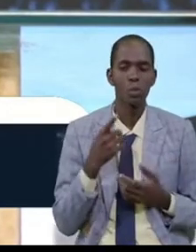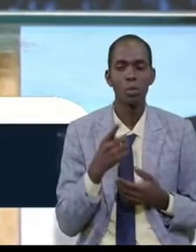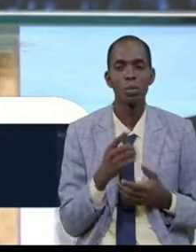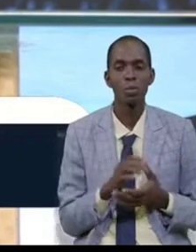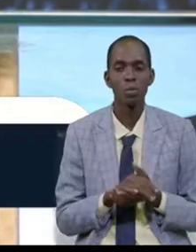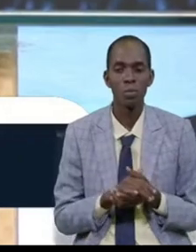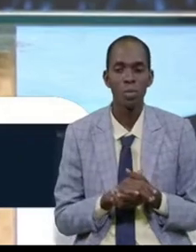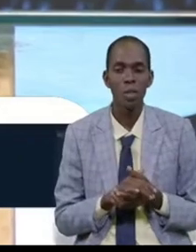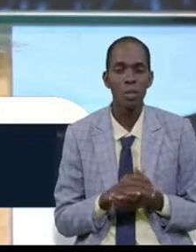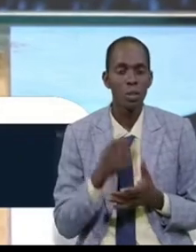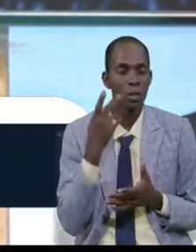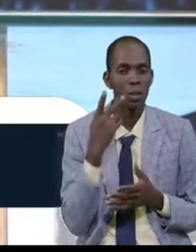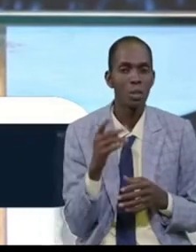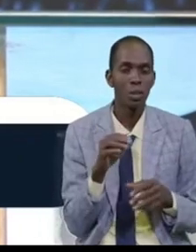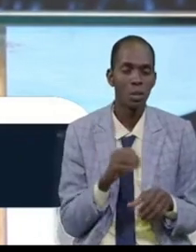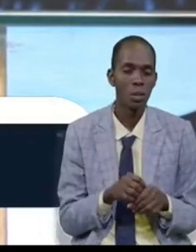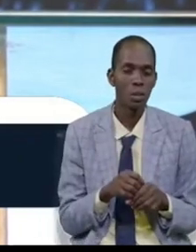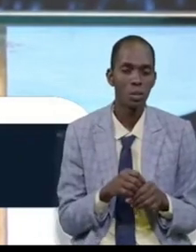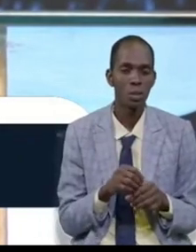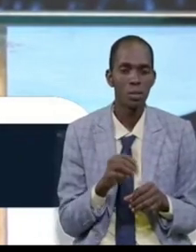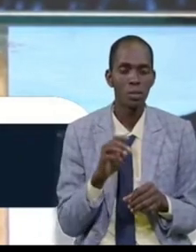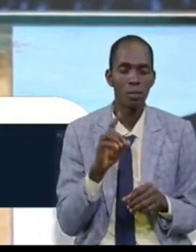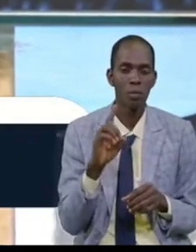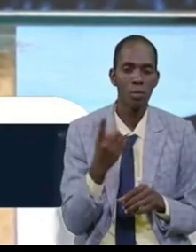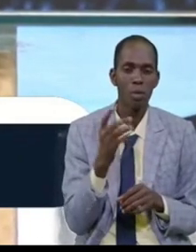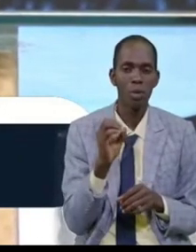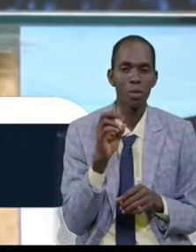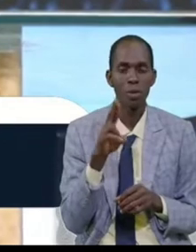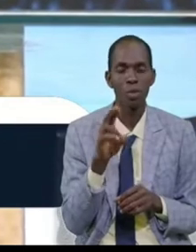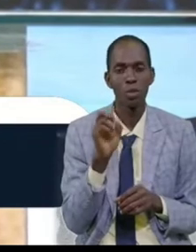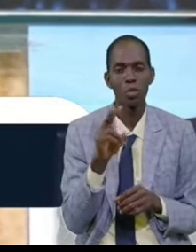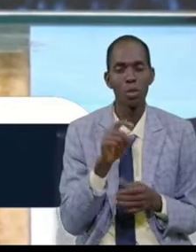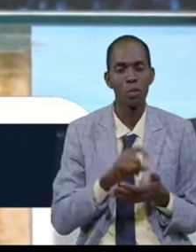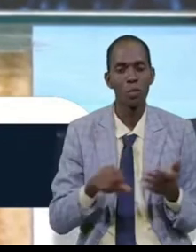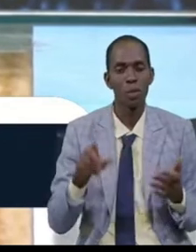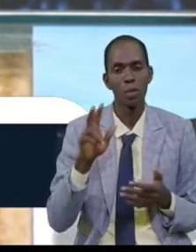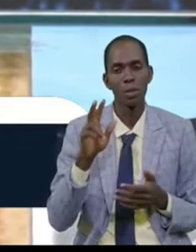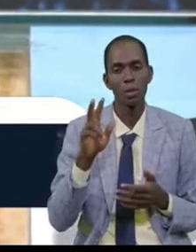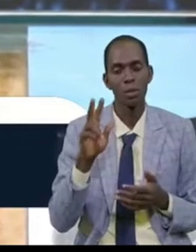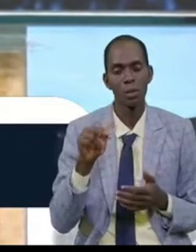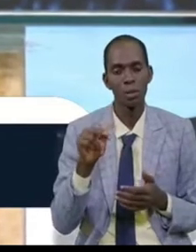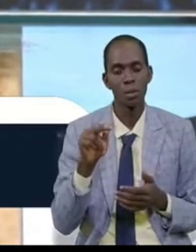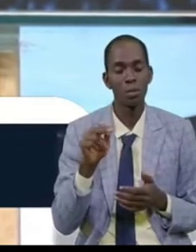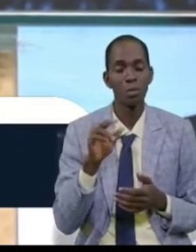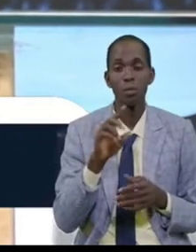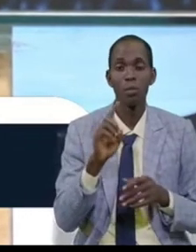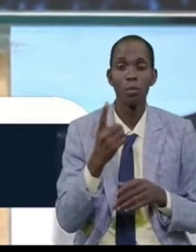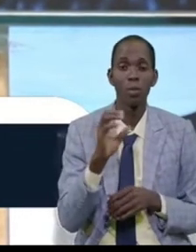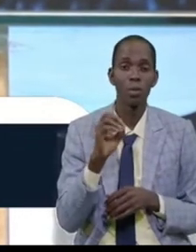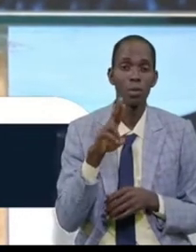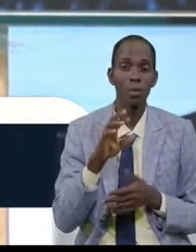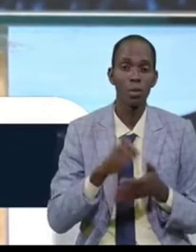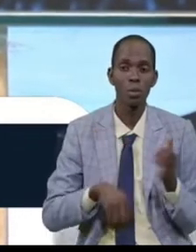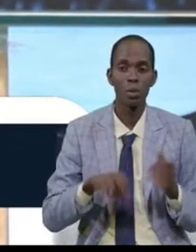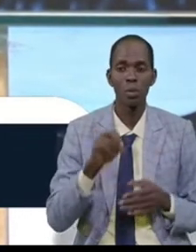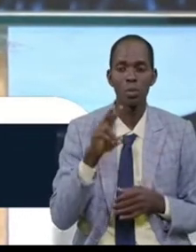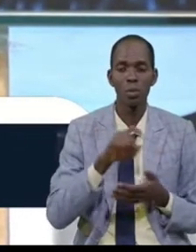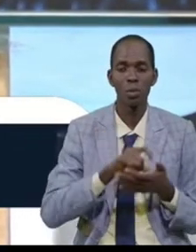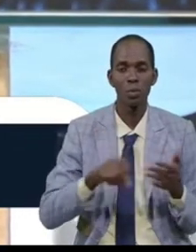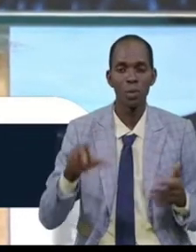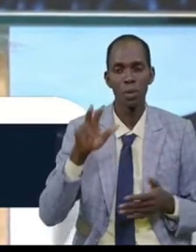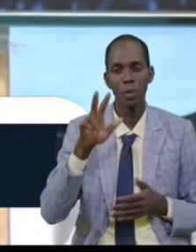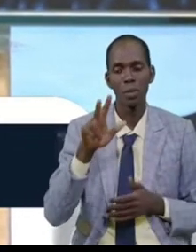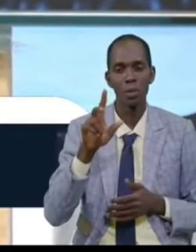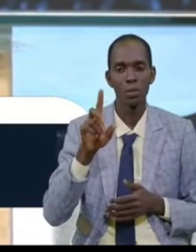Look at 1 Corinthians chapter 12, verse 31. 1 Corinthians chapter